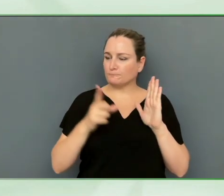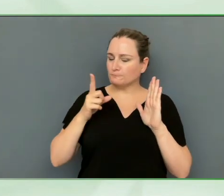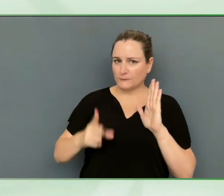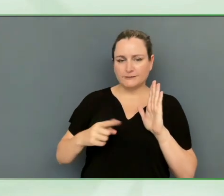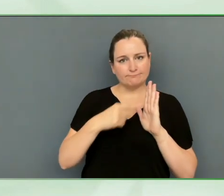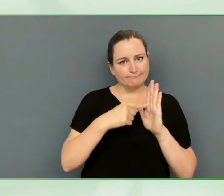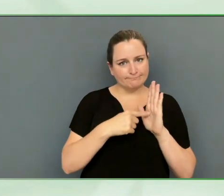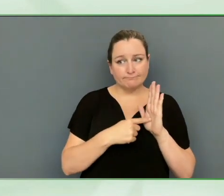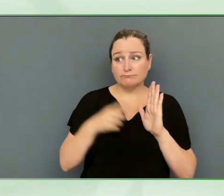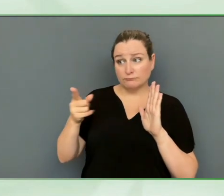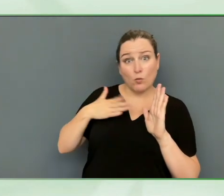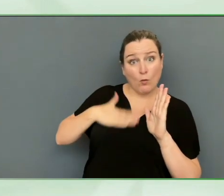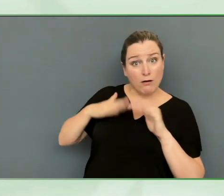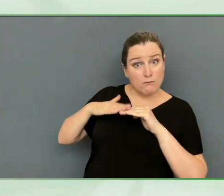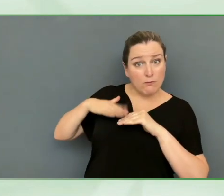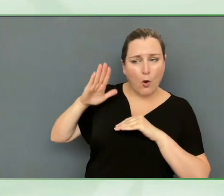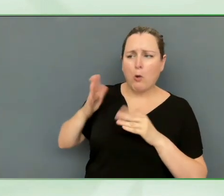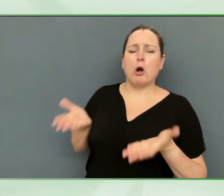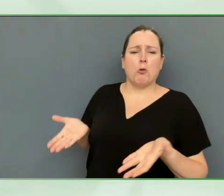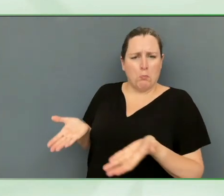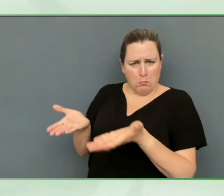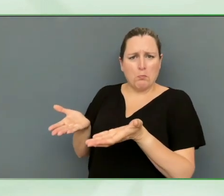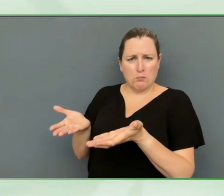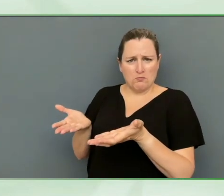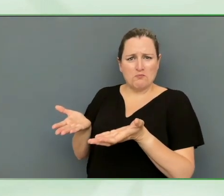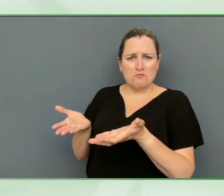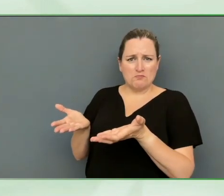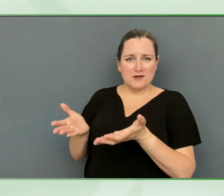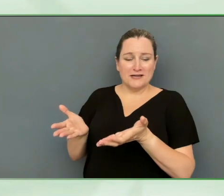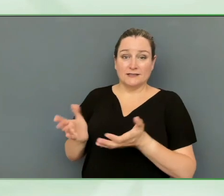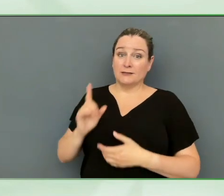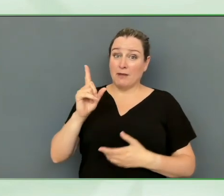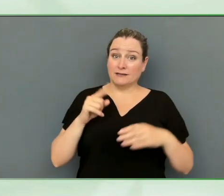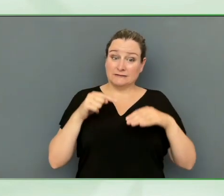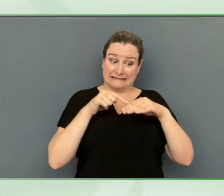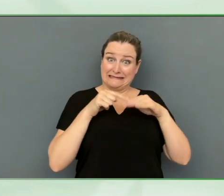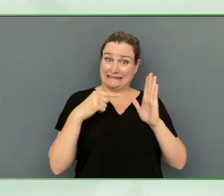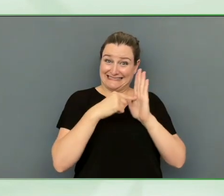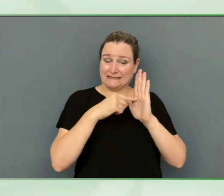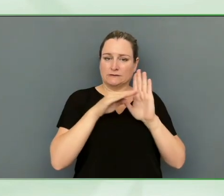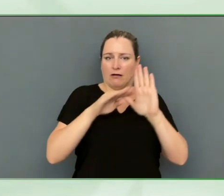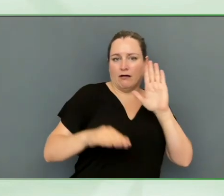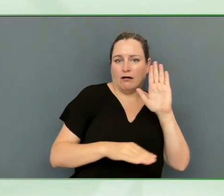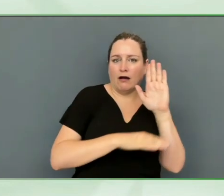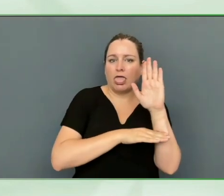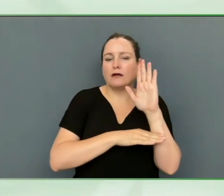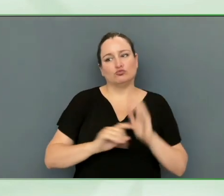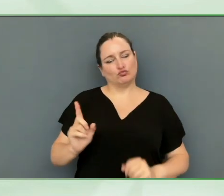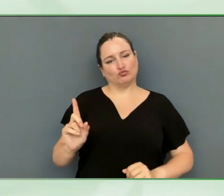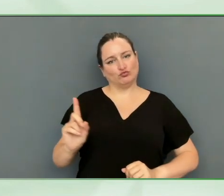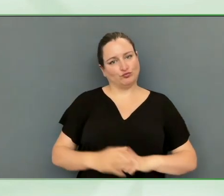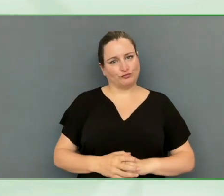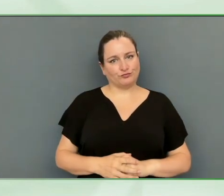enforcing can go above and beyond what the regulation looks like, but they cannot go below the baseline which we as an agency set